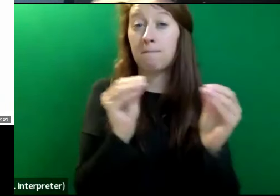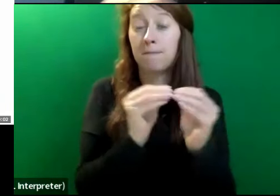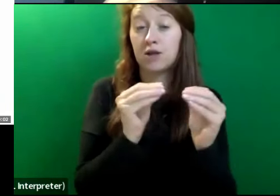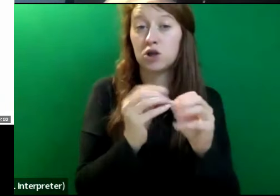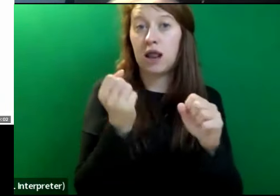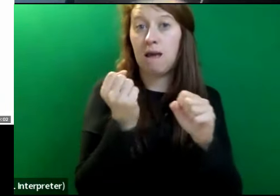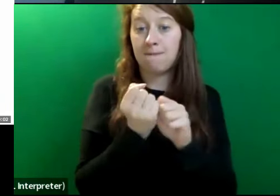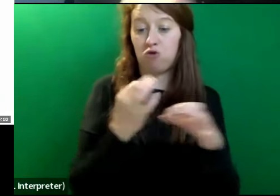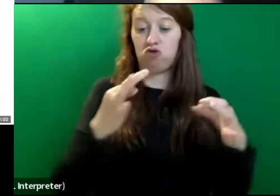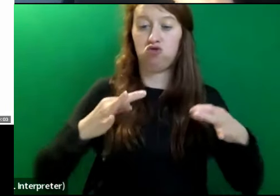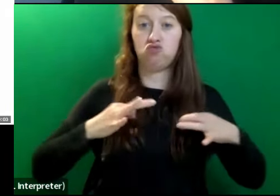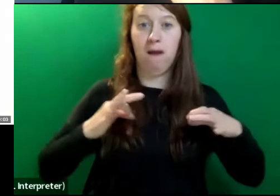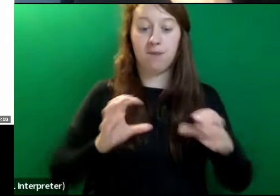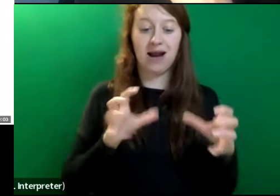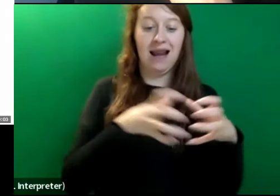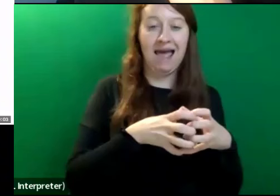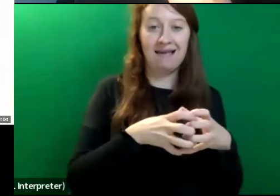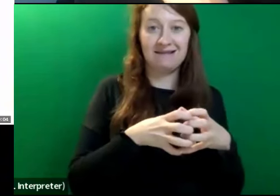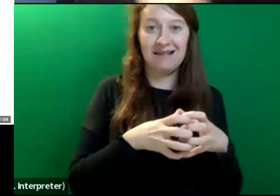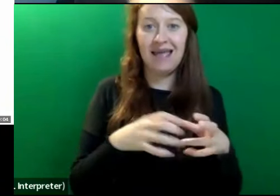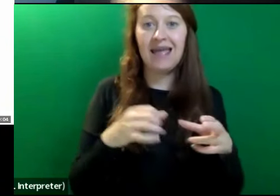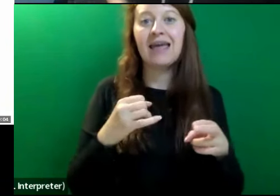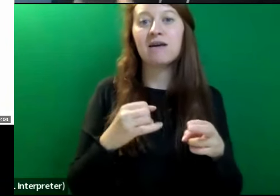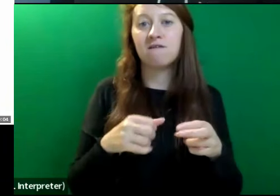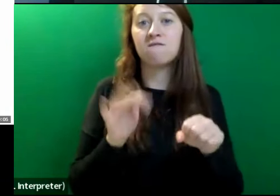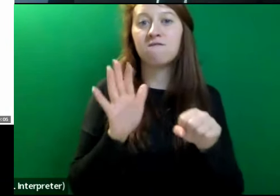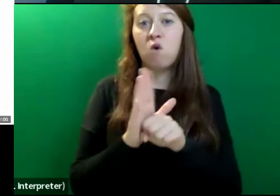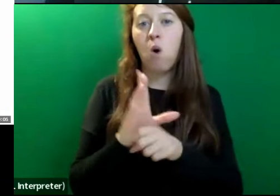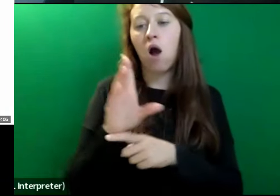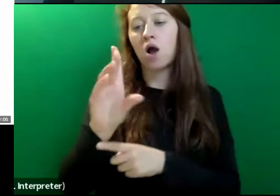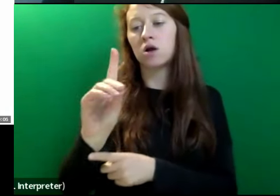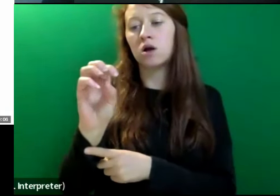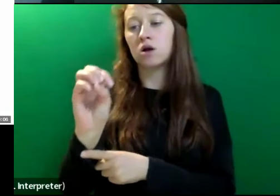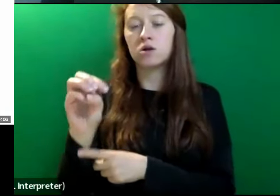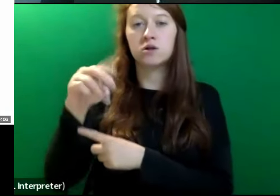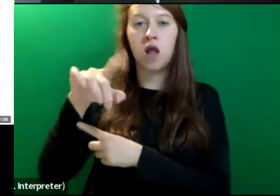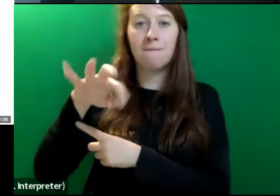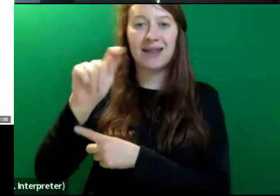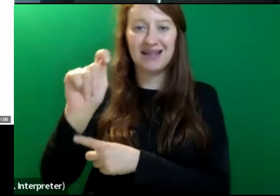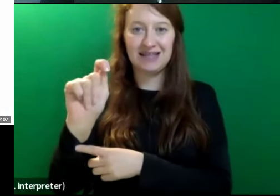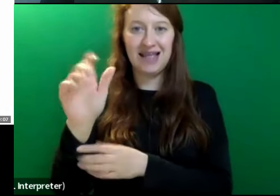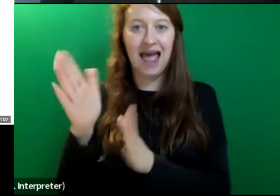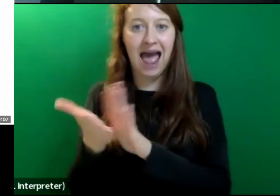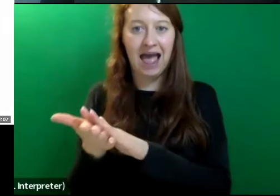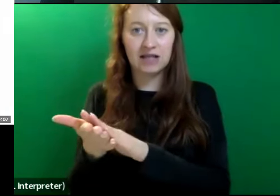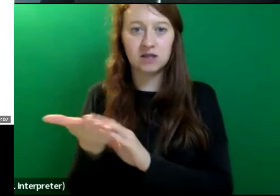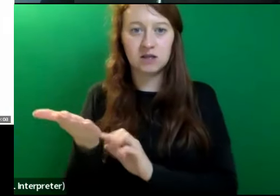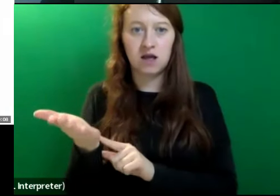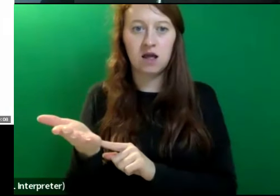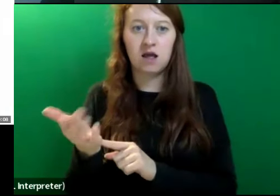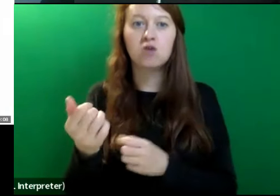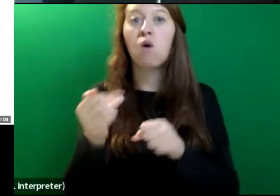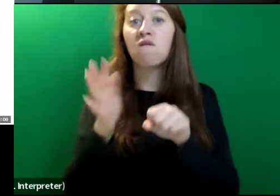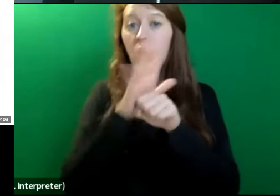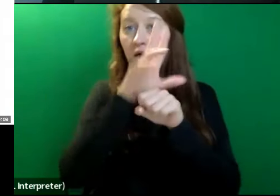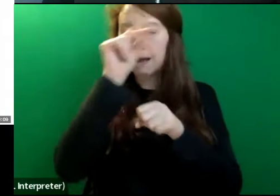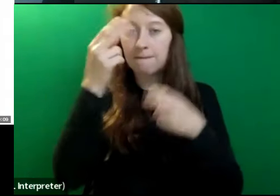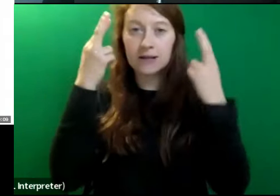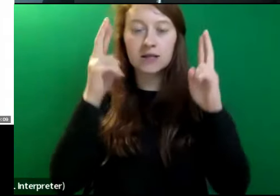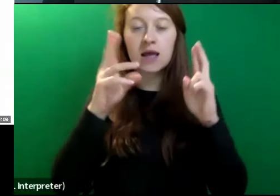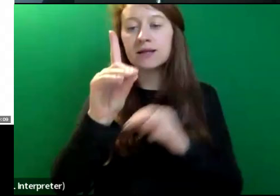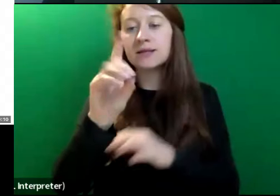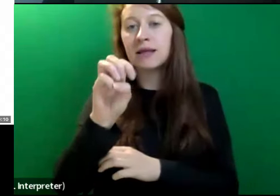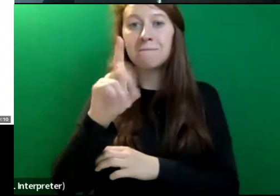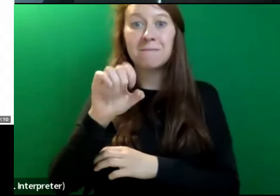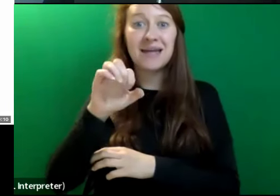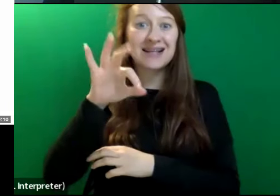classes across the dominant hand. Okay, so this is how often depicting verbs were used, for example, on the top here, and how